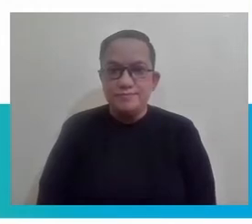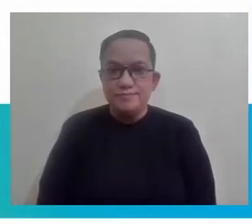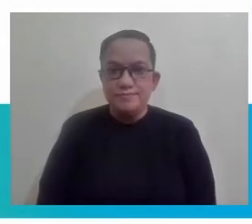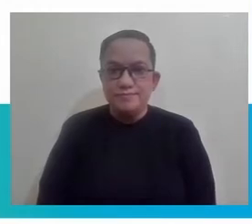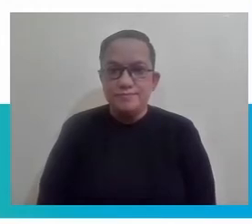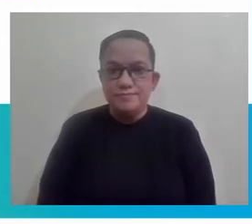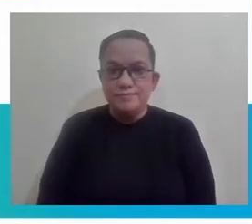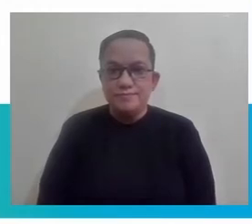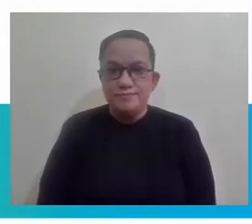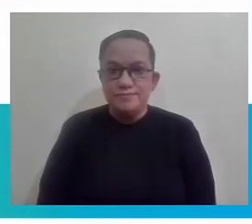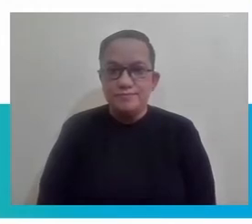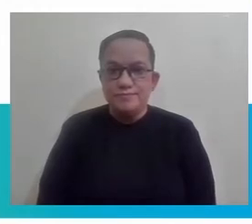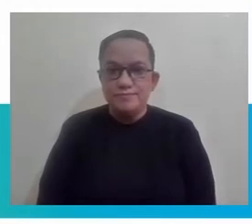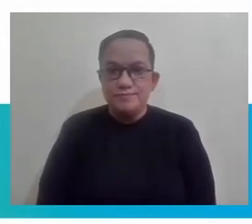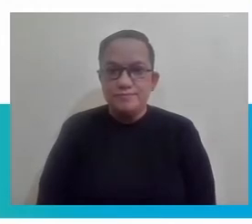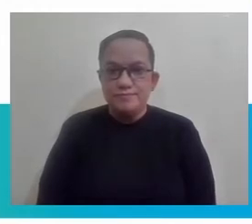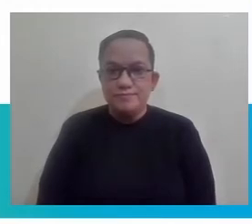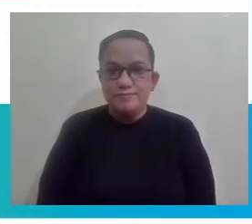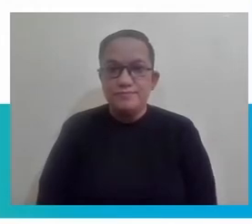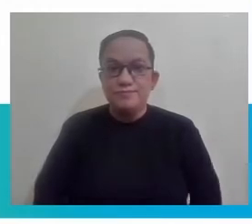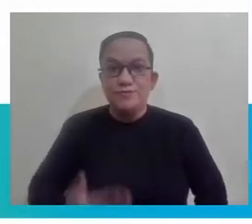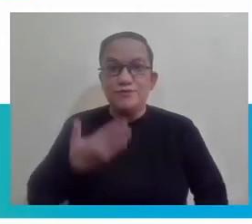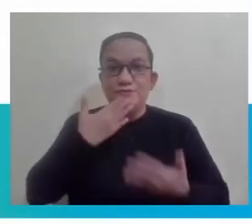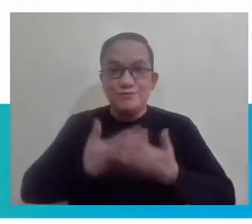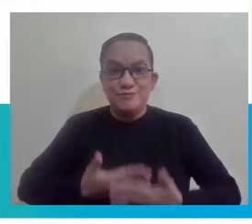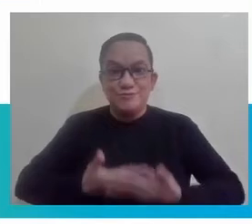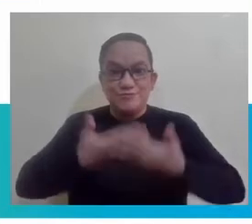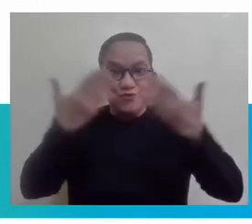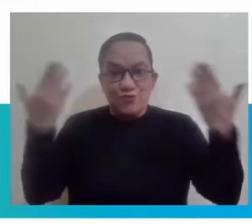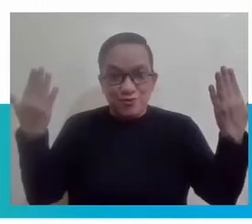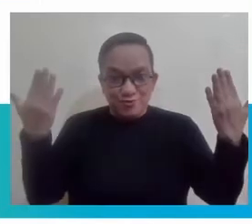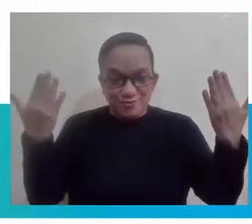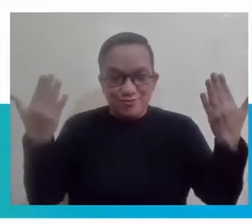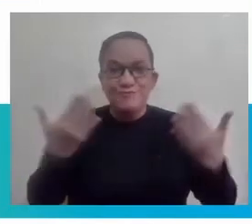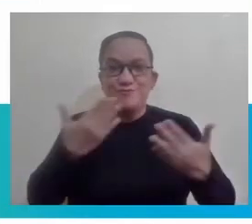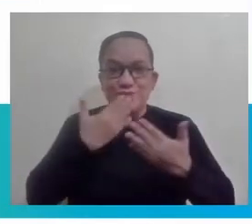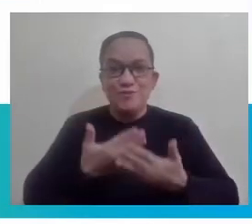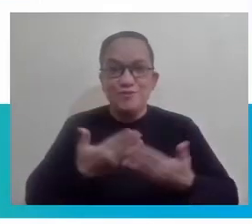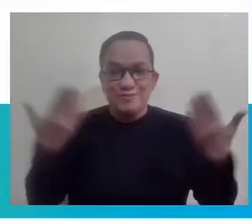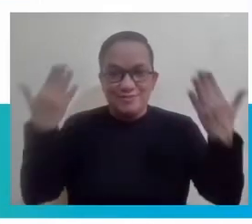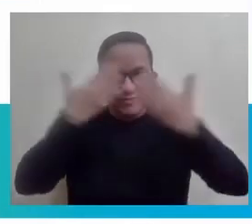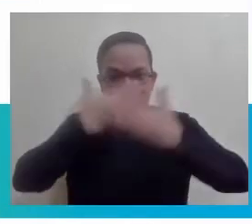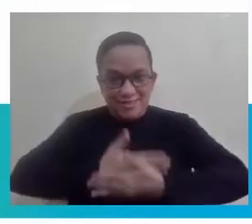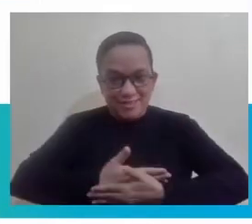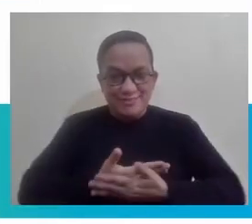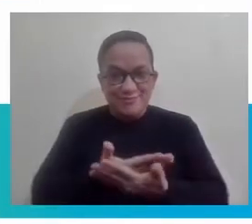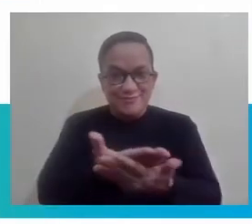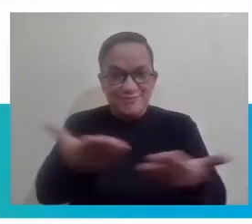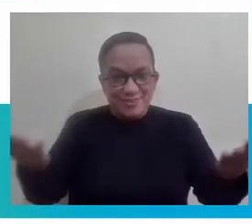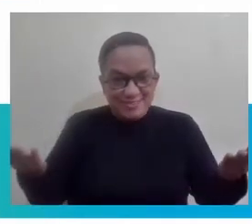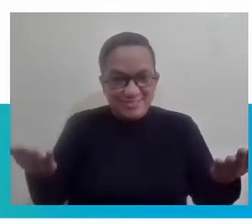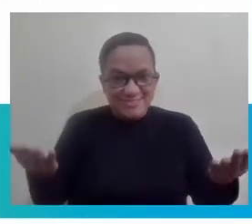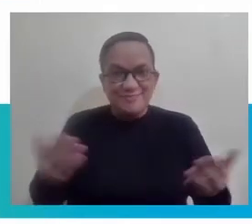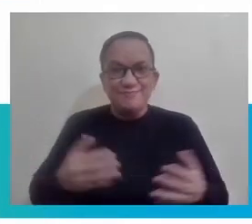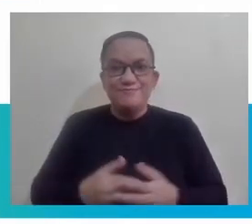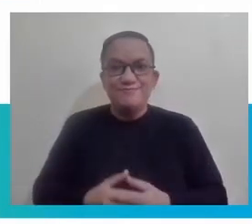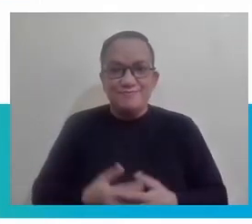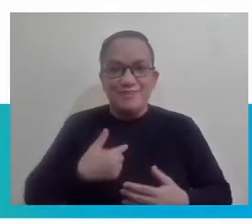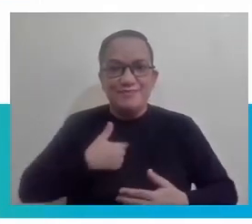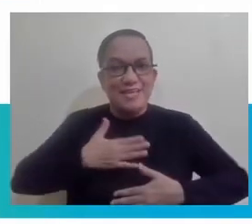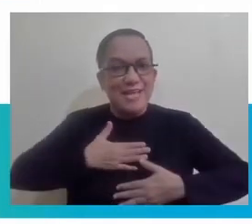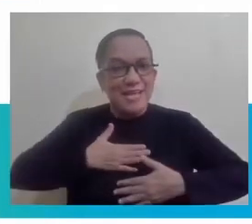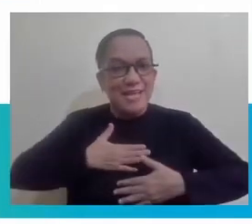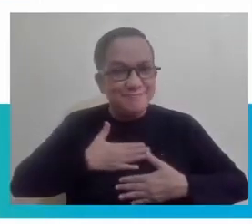Good morning, good afternoon, and good evening. It is an honor and pleasure to moderate this virtual event today. I am